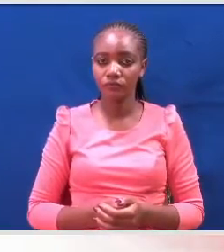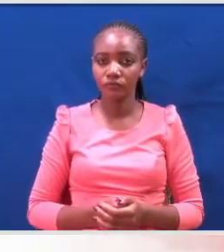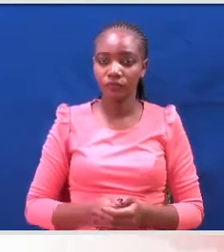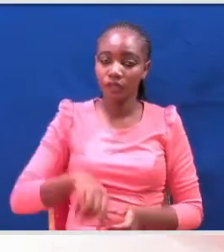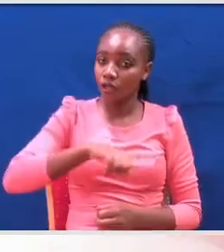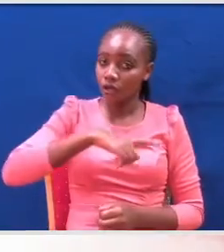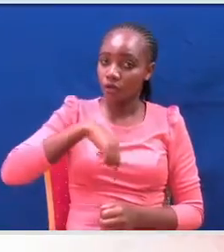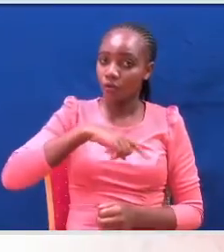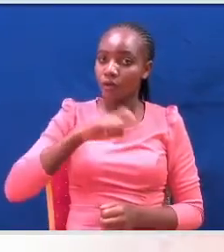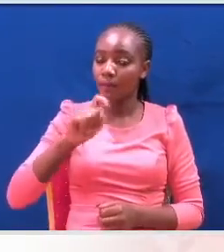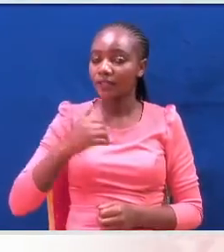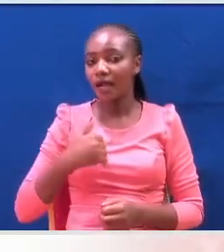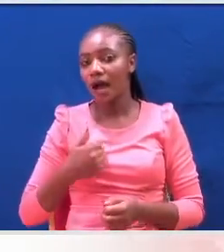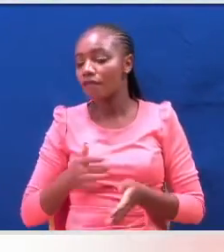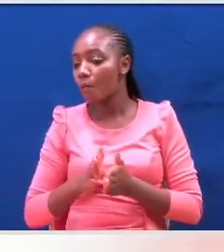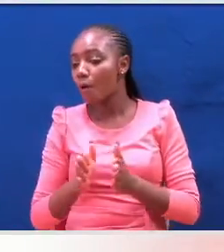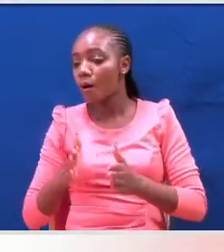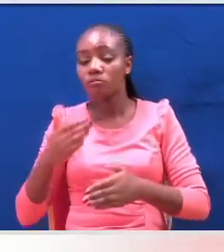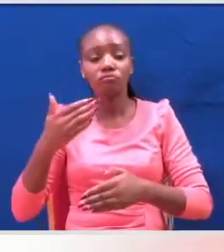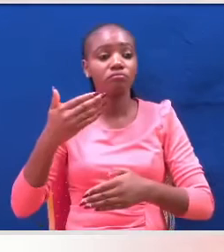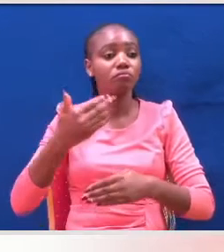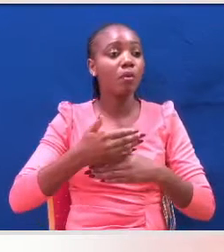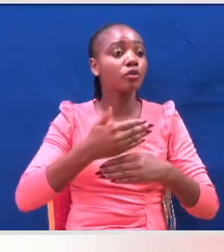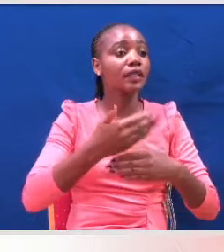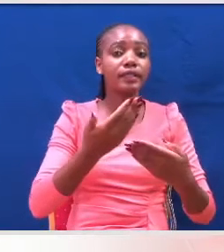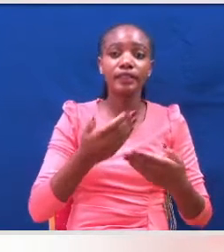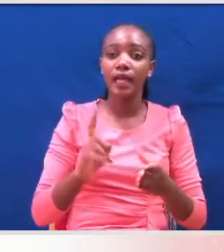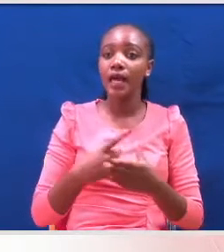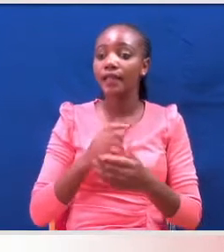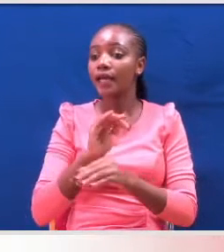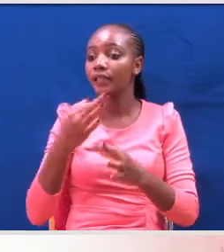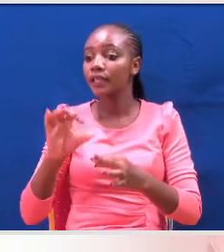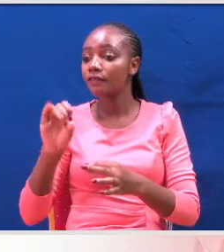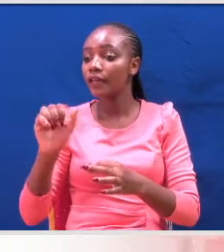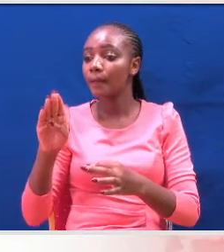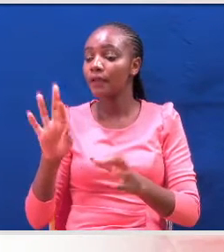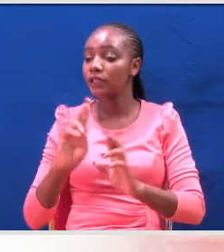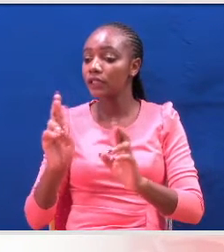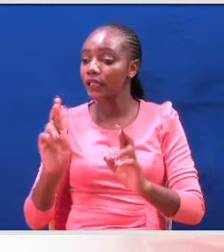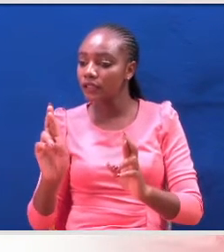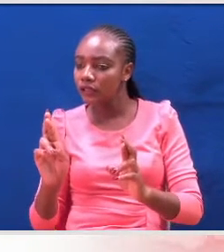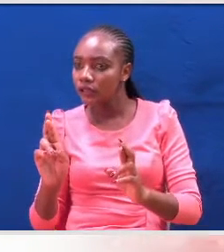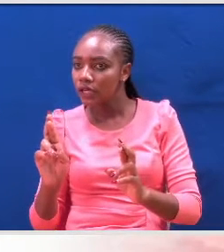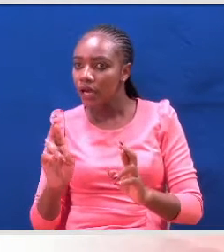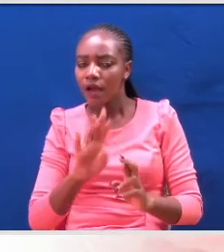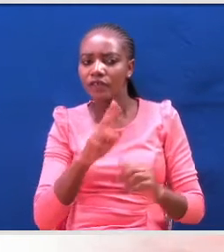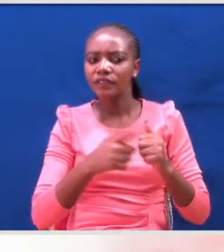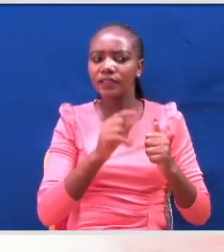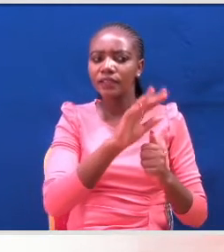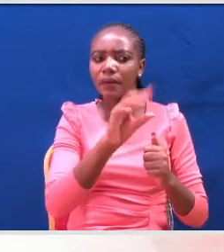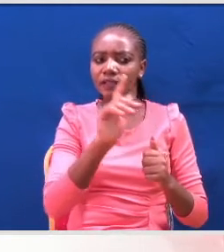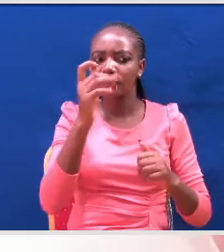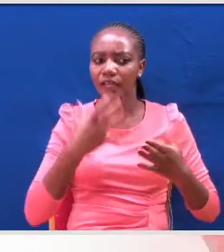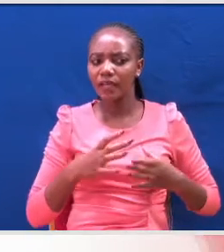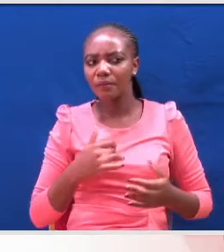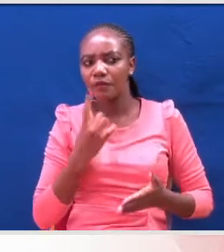tuongezee mipaka. Asked on whether the IEBC is adequately prepared to conduct the elections, 56% of Kenyans feel